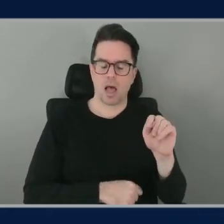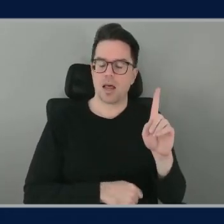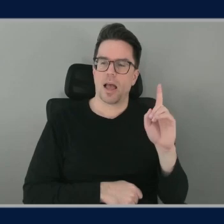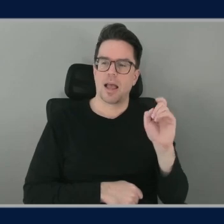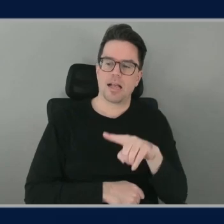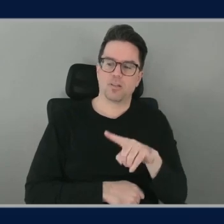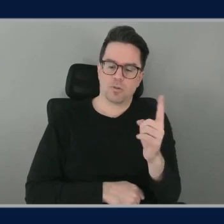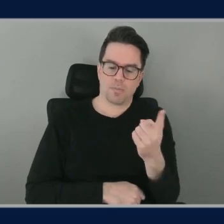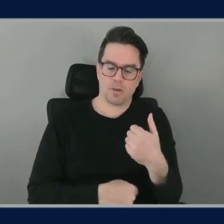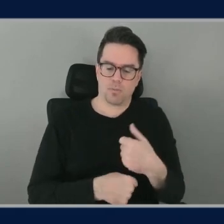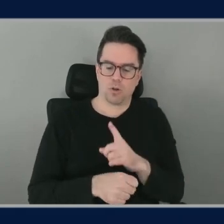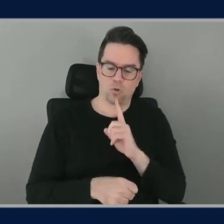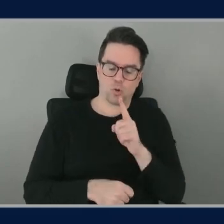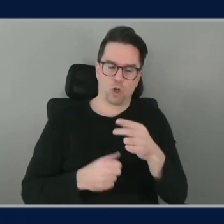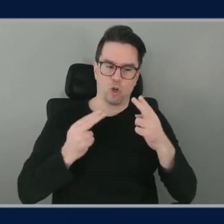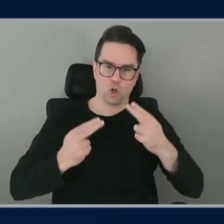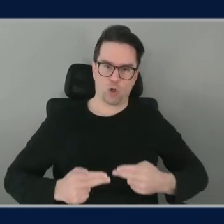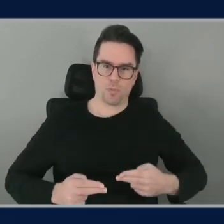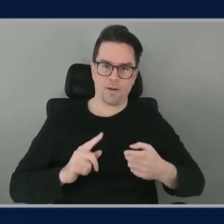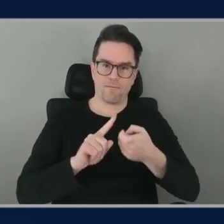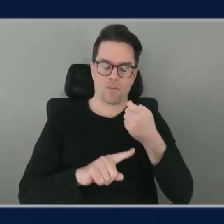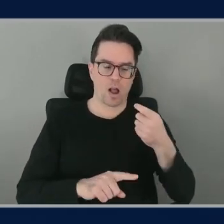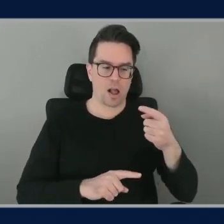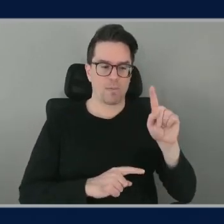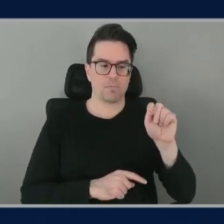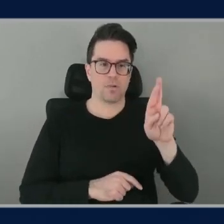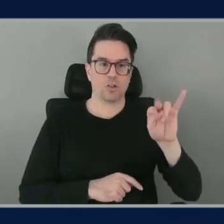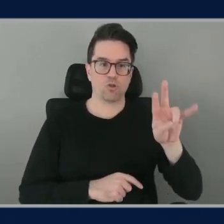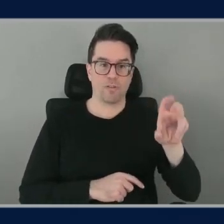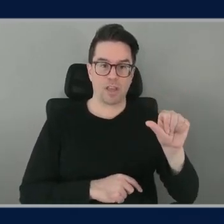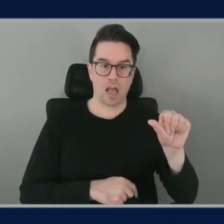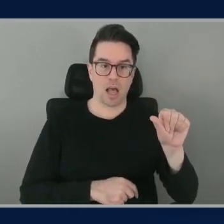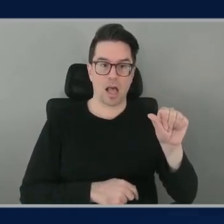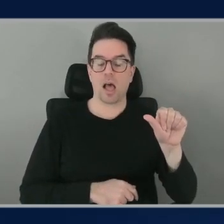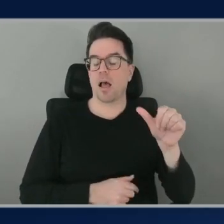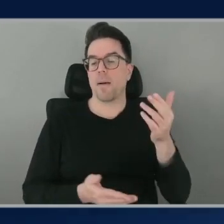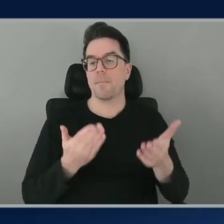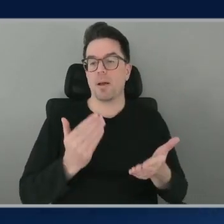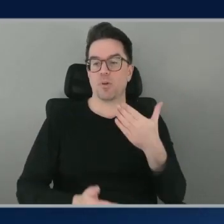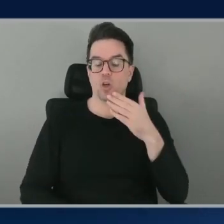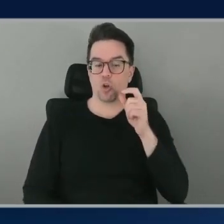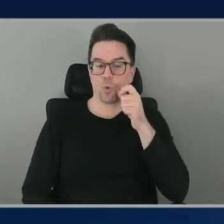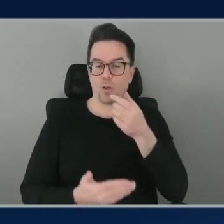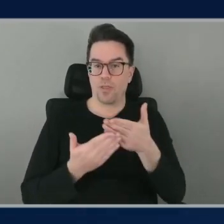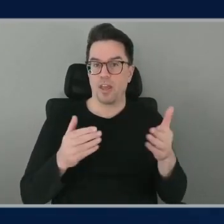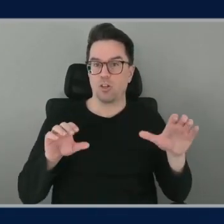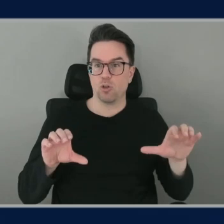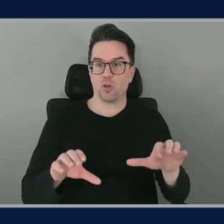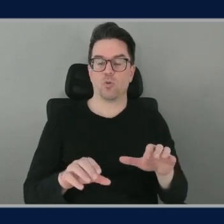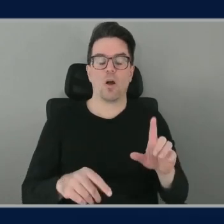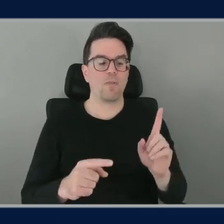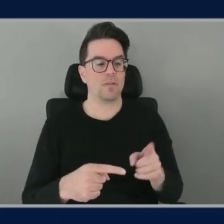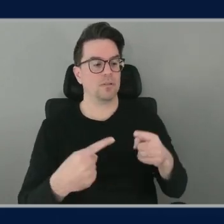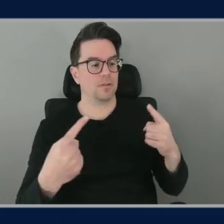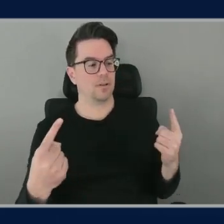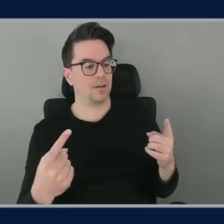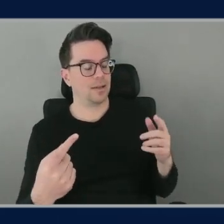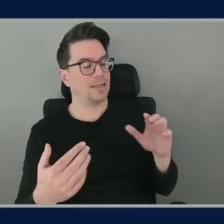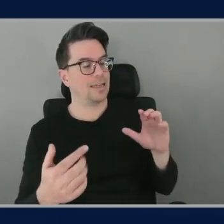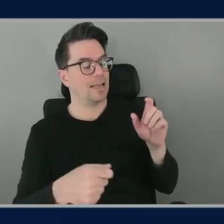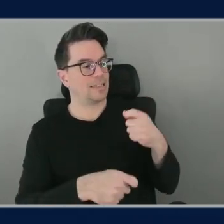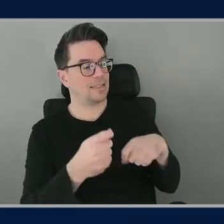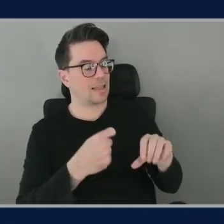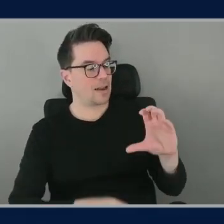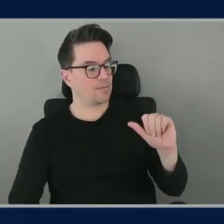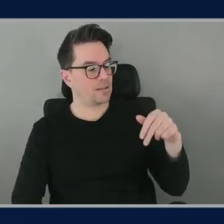human from trivia might be kind of a cool thing to do. So kind of flipping the script a little bit, instead of the captcha saying verify you're human, we're going to